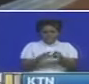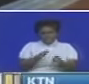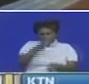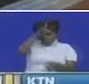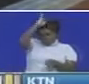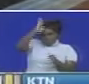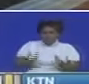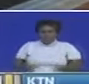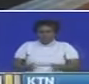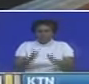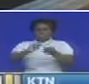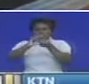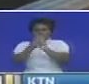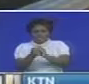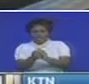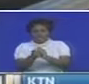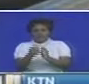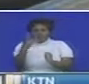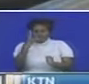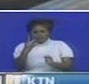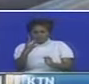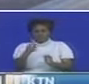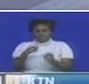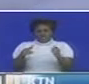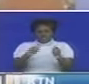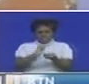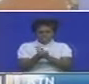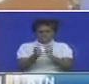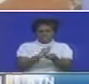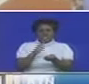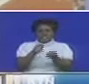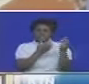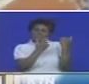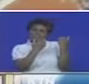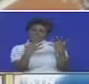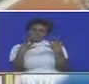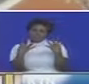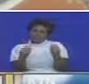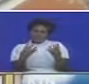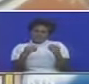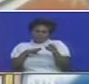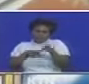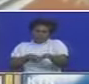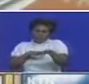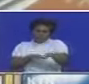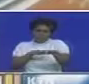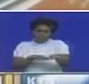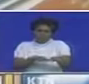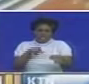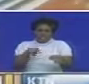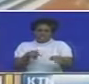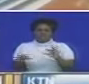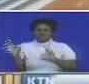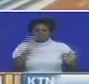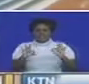roundabout will be replaced with a four-leaf clover interchange. This is expected to ease the congestion on the roads in the fashion of